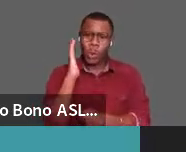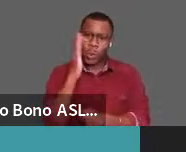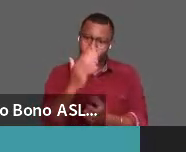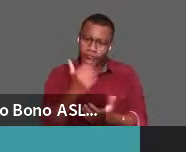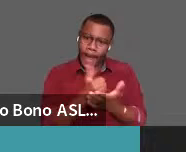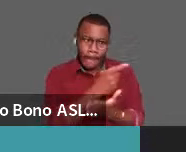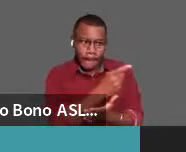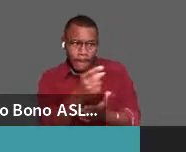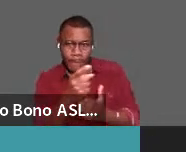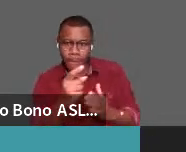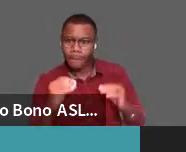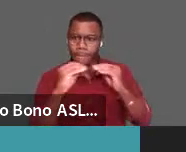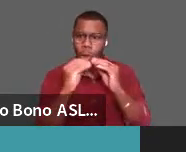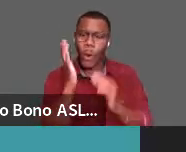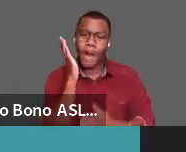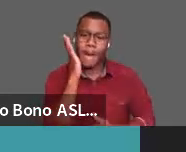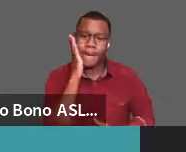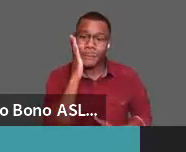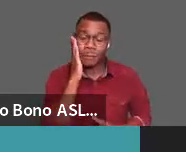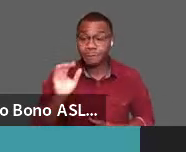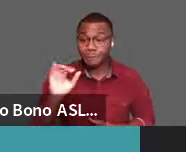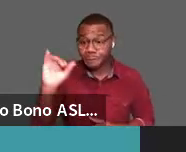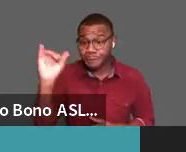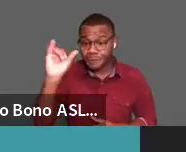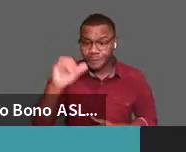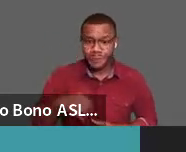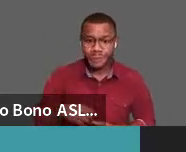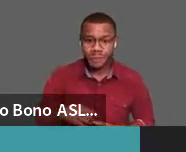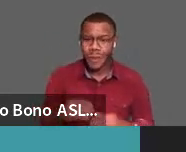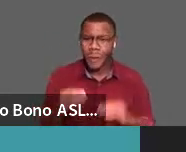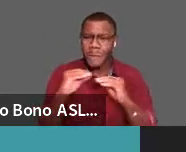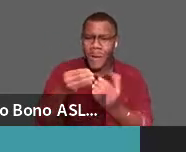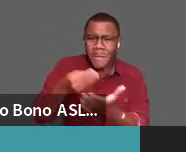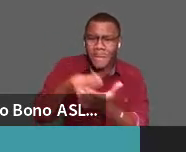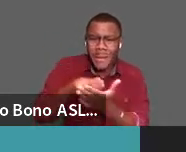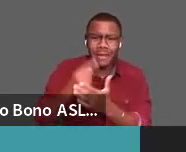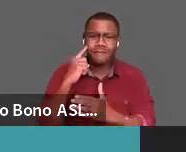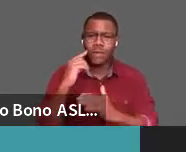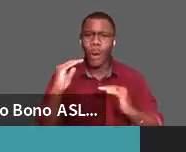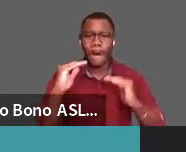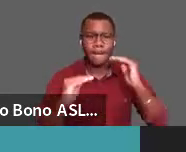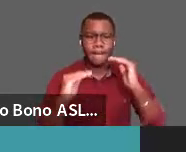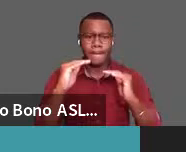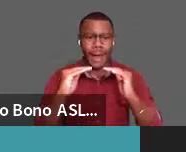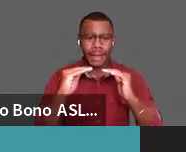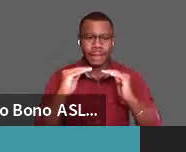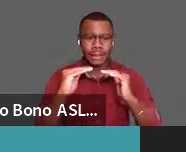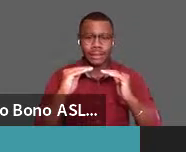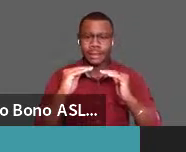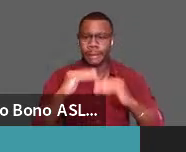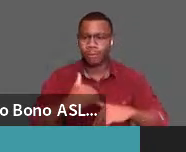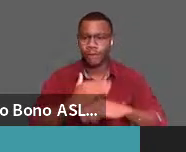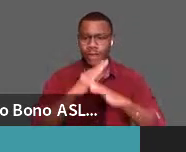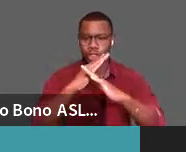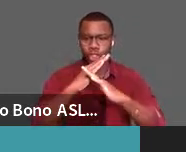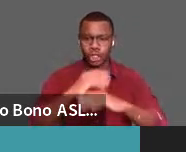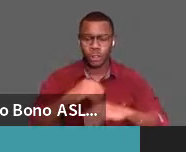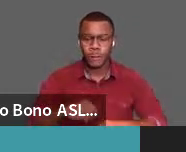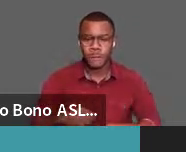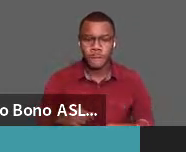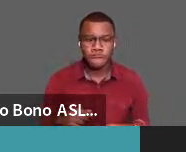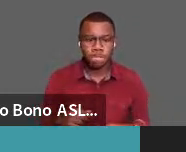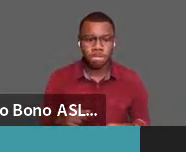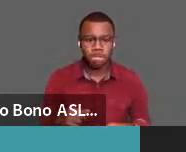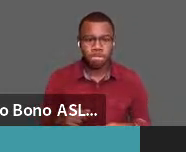see in the area of justice is increased funding for the Office of Violence Prevention. OVP is an initiative with the Department of Public Health that